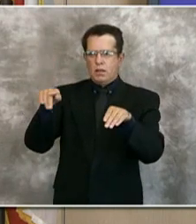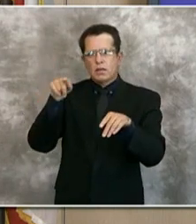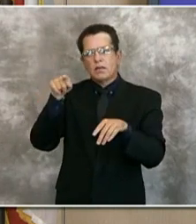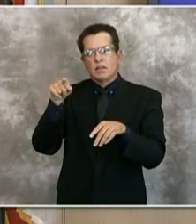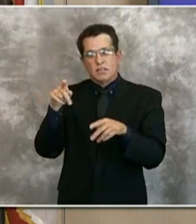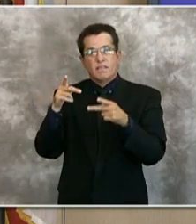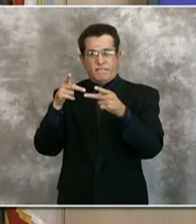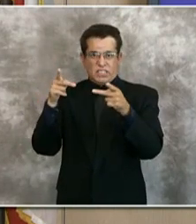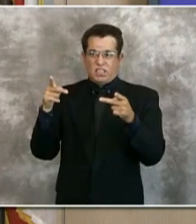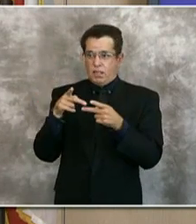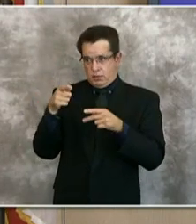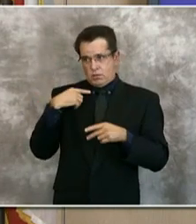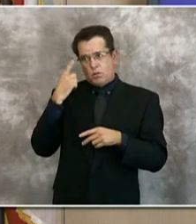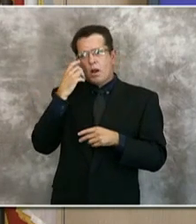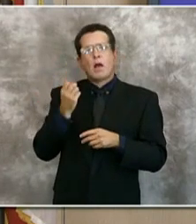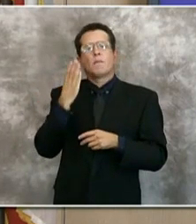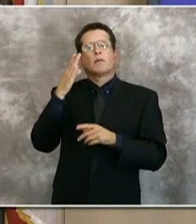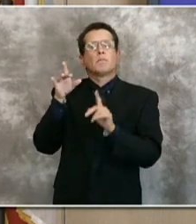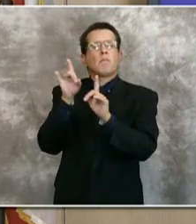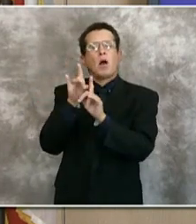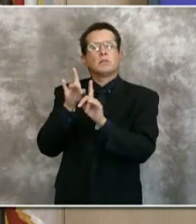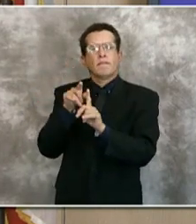McDonald is going to respond to that question.